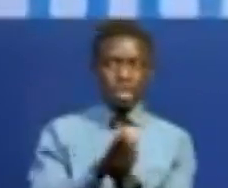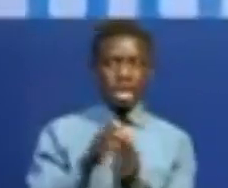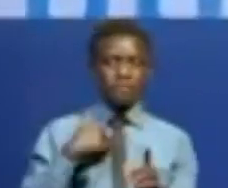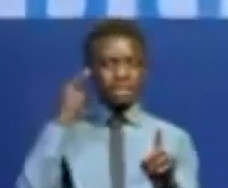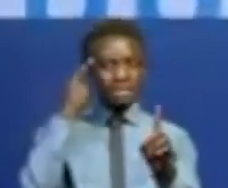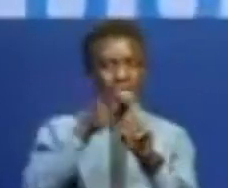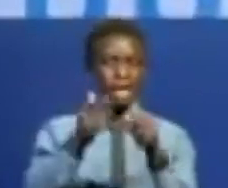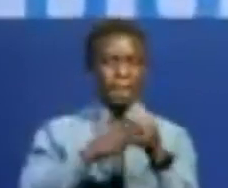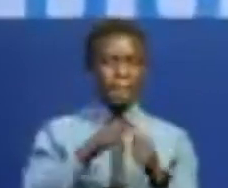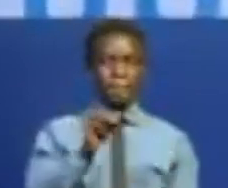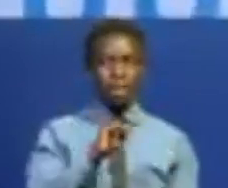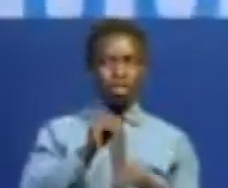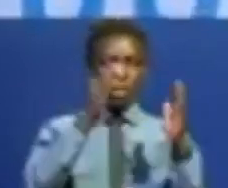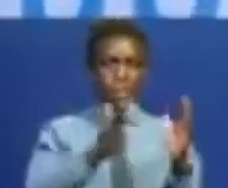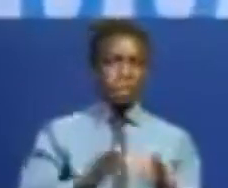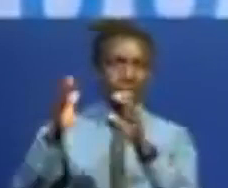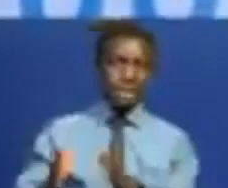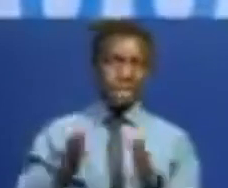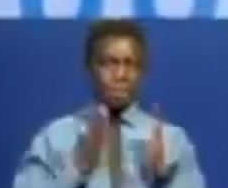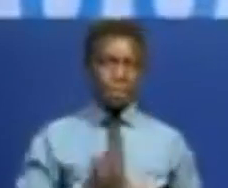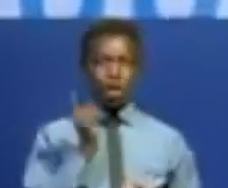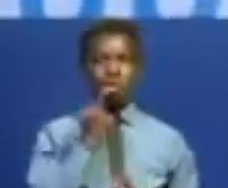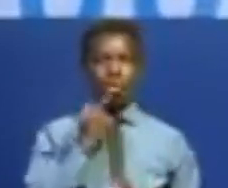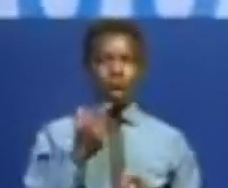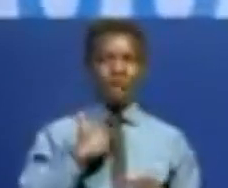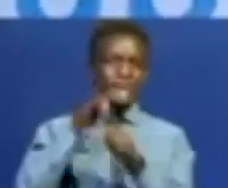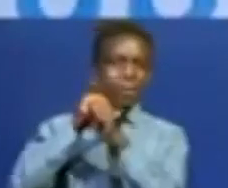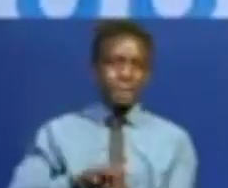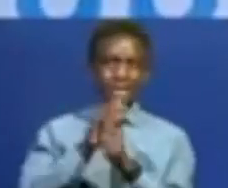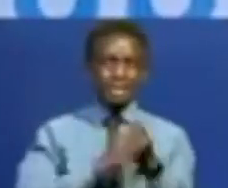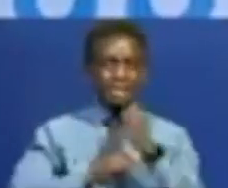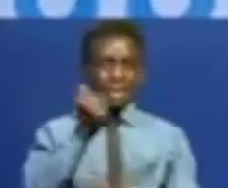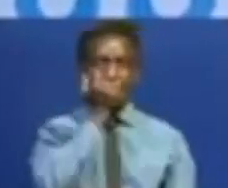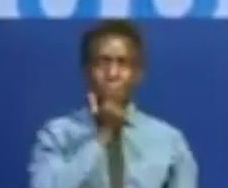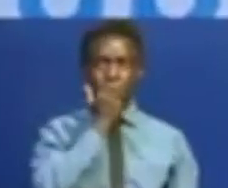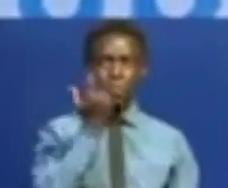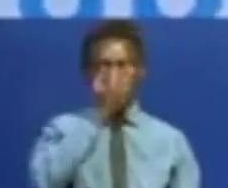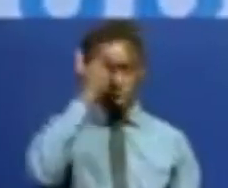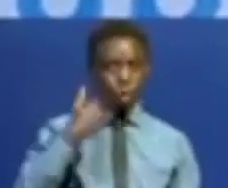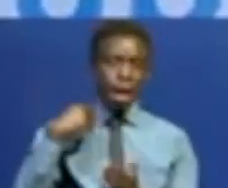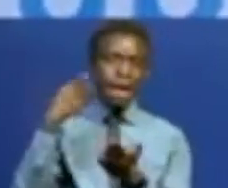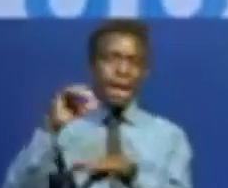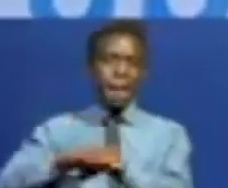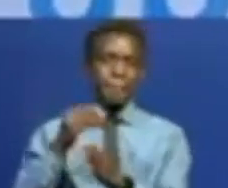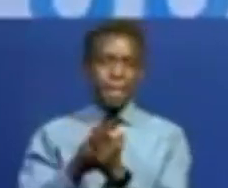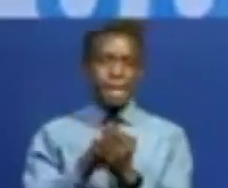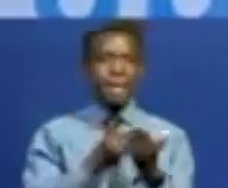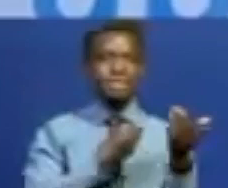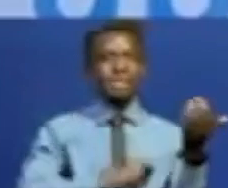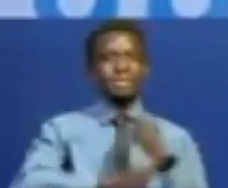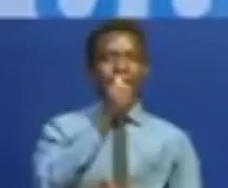farmer who is under pressure to sell his maize because he wants to get money to go and buy fertilizer or